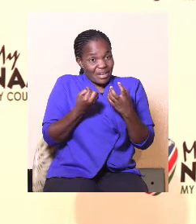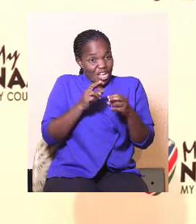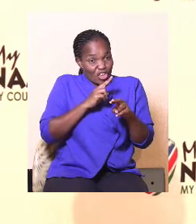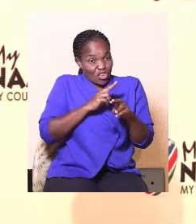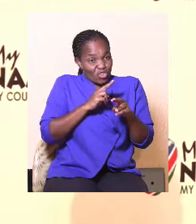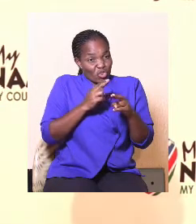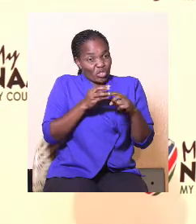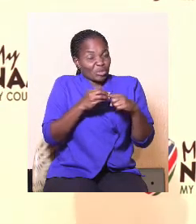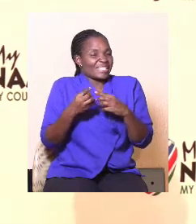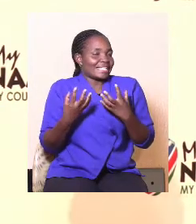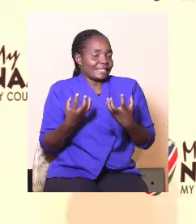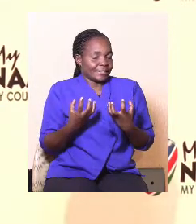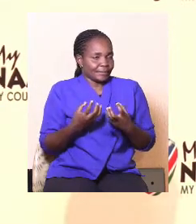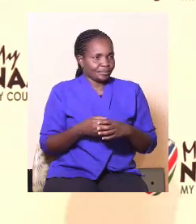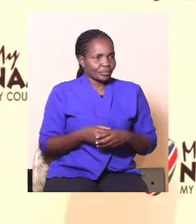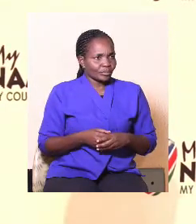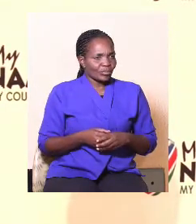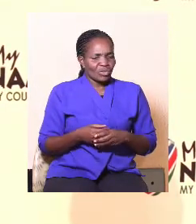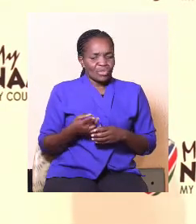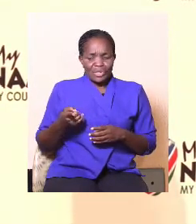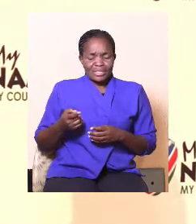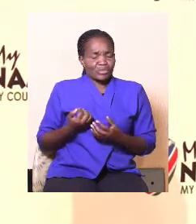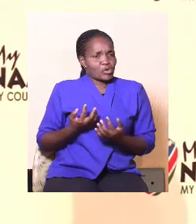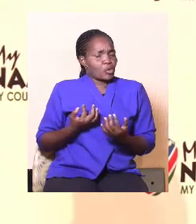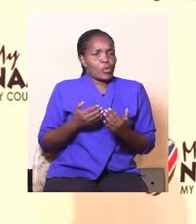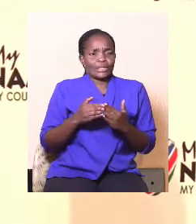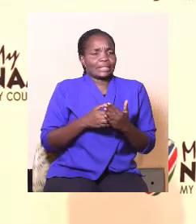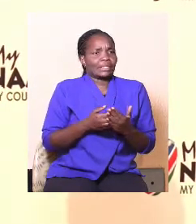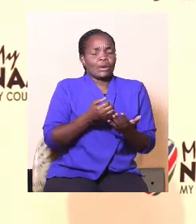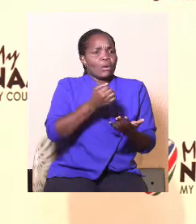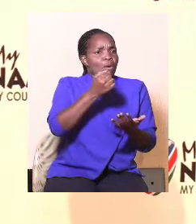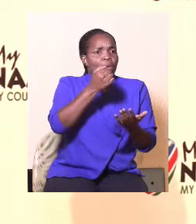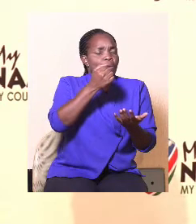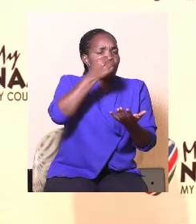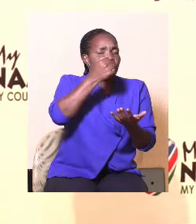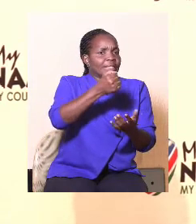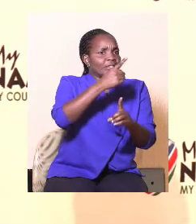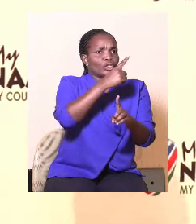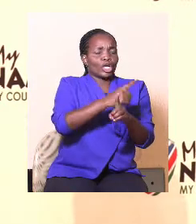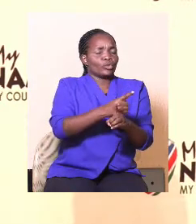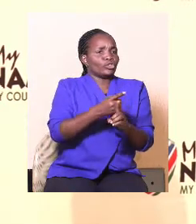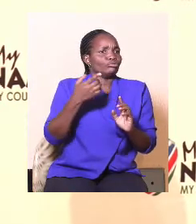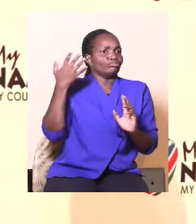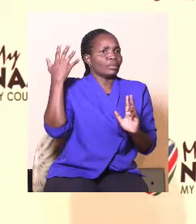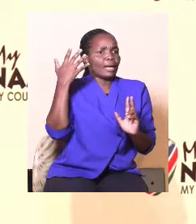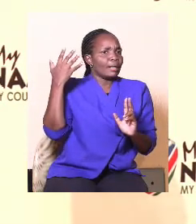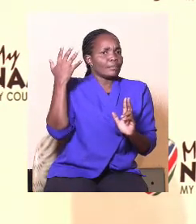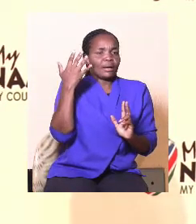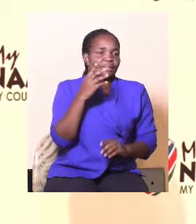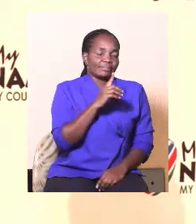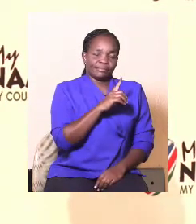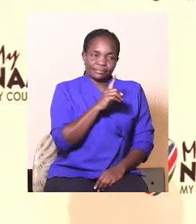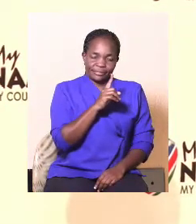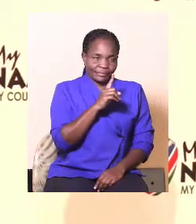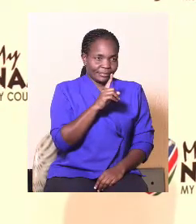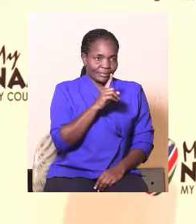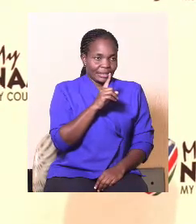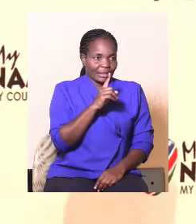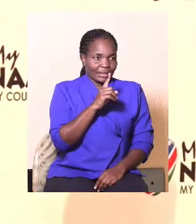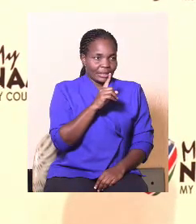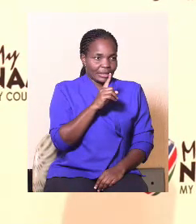that cannot wait until the budget has been appropriated. And the Minister has indicated that it's an emergency.